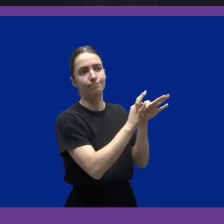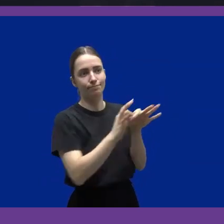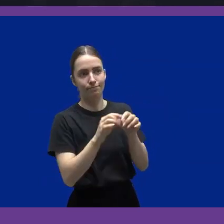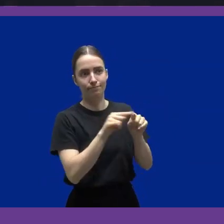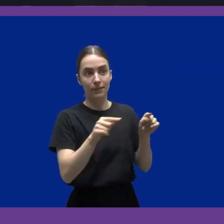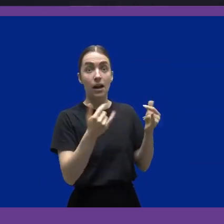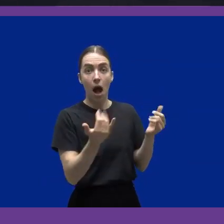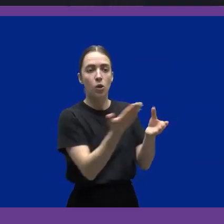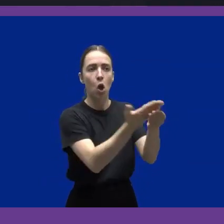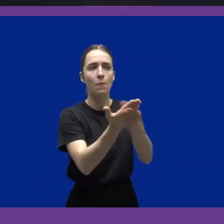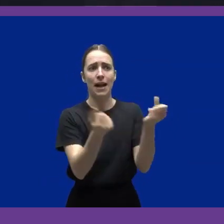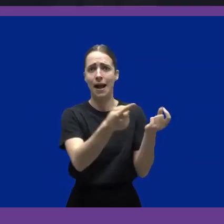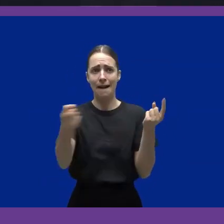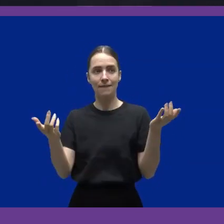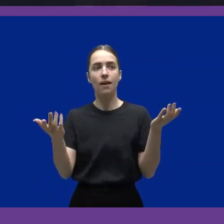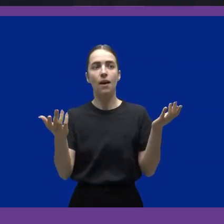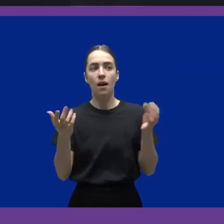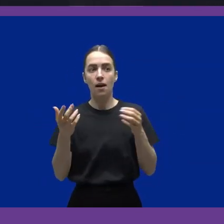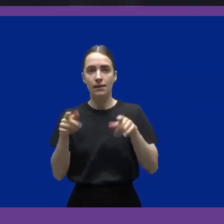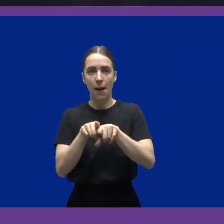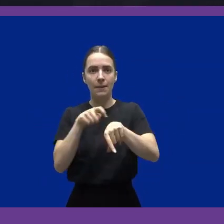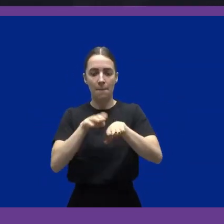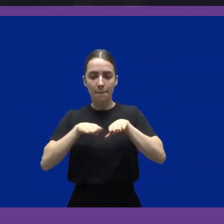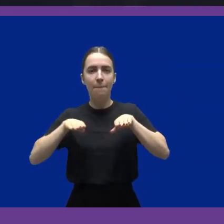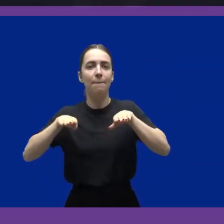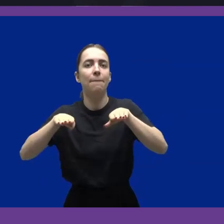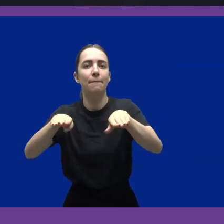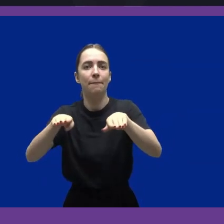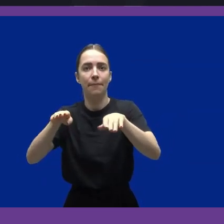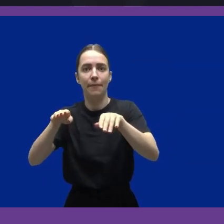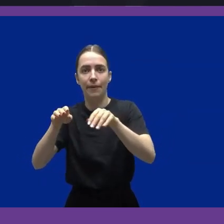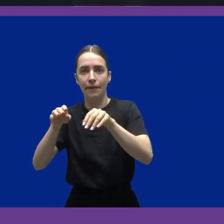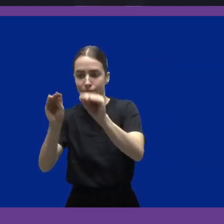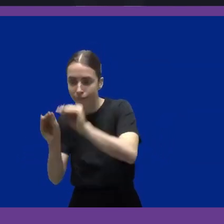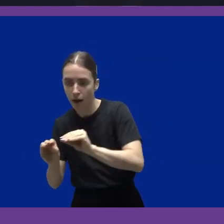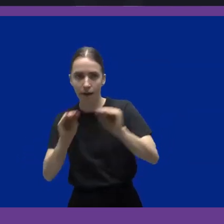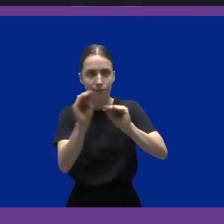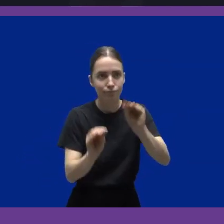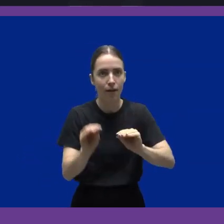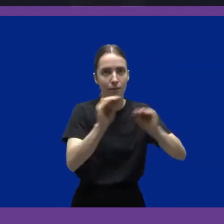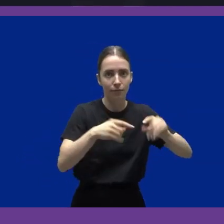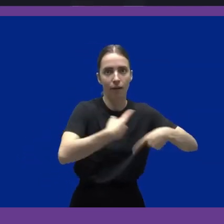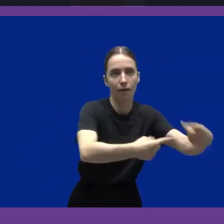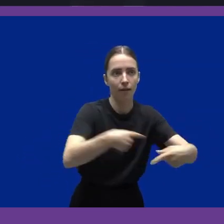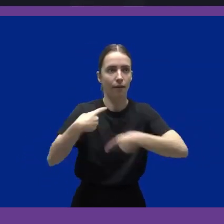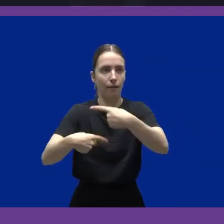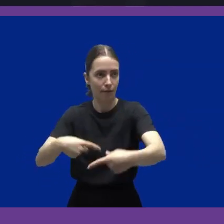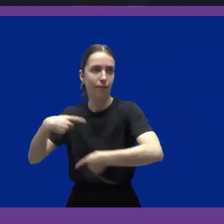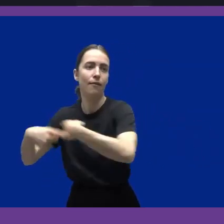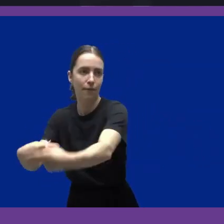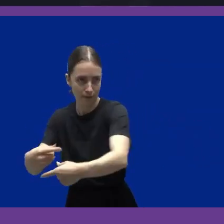under development, they cannot make reference to them. So it's an important problem that maybe it